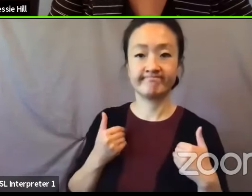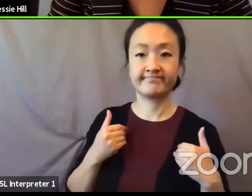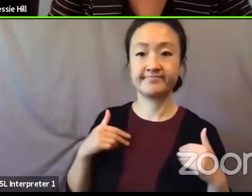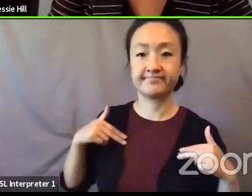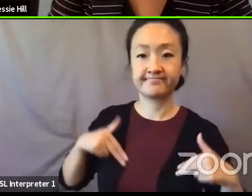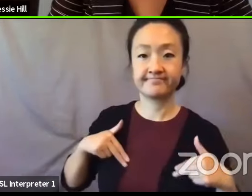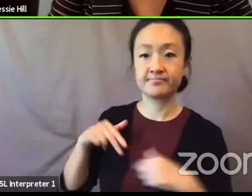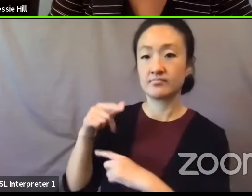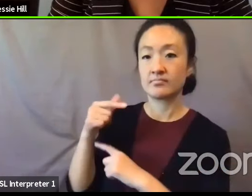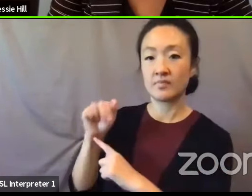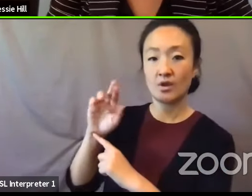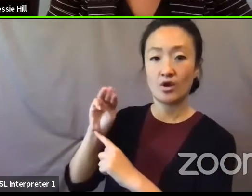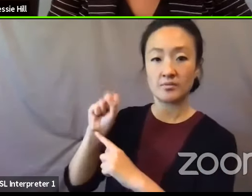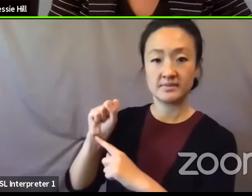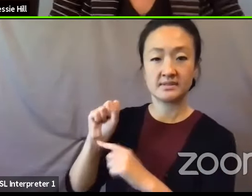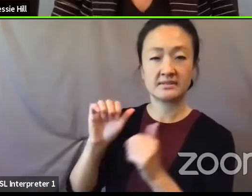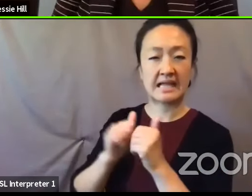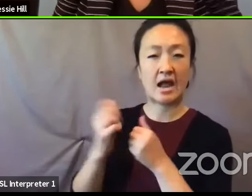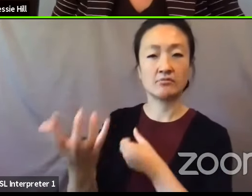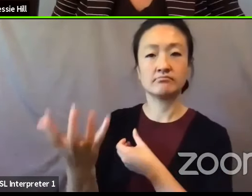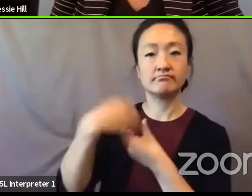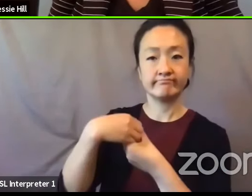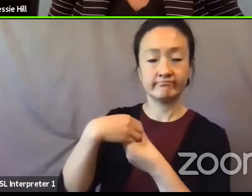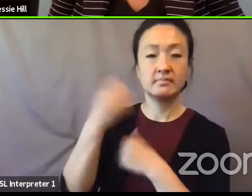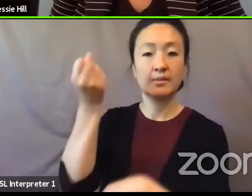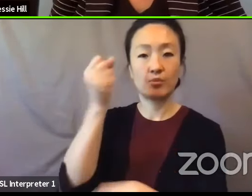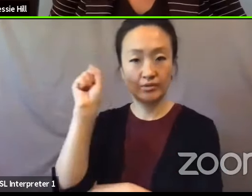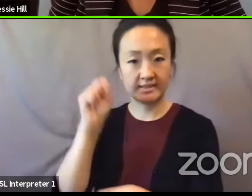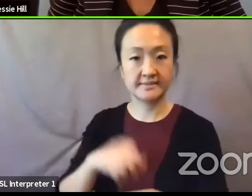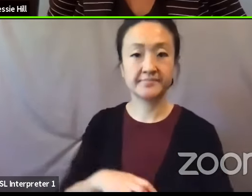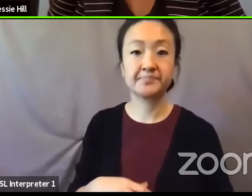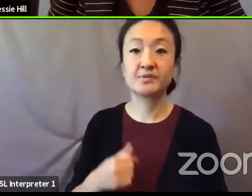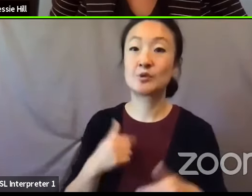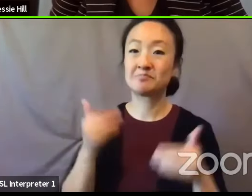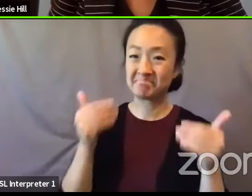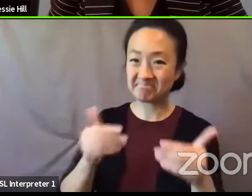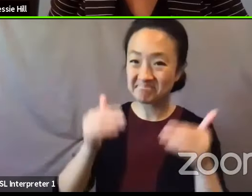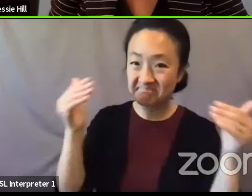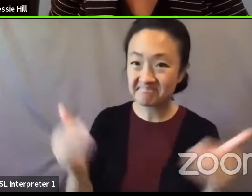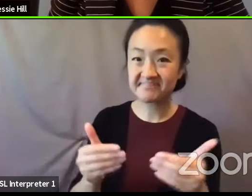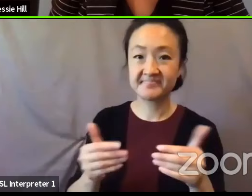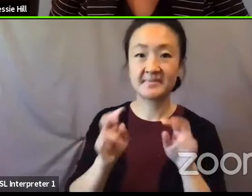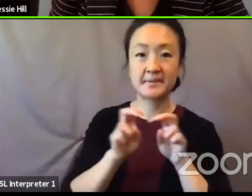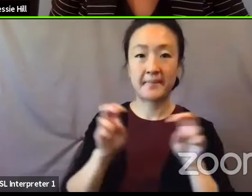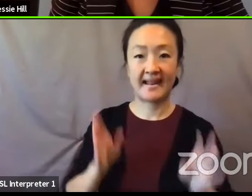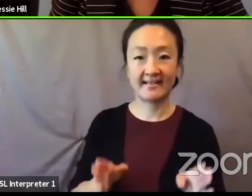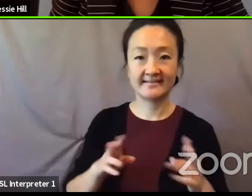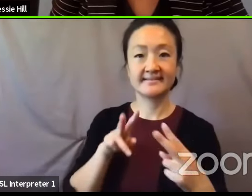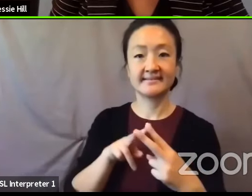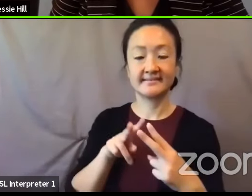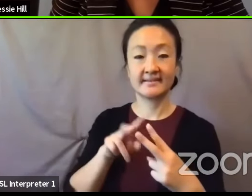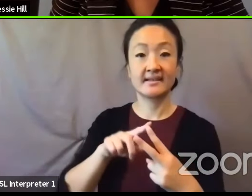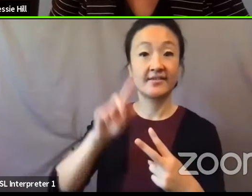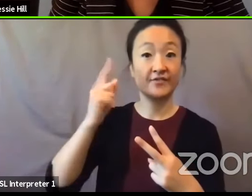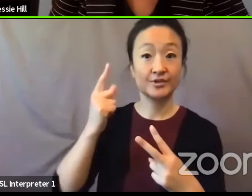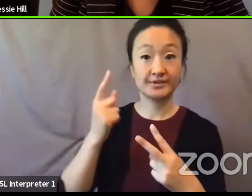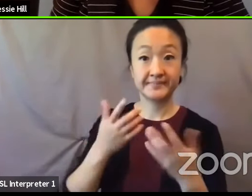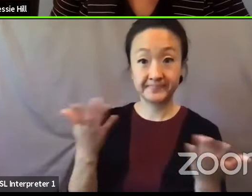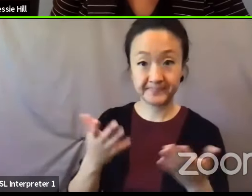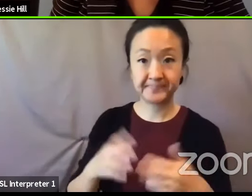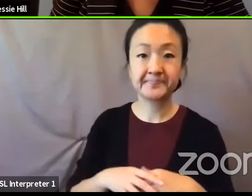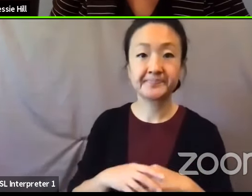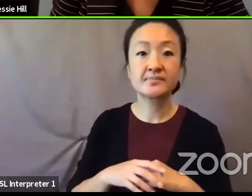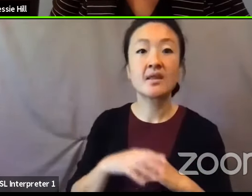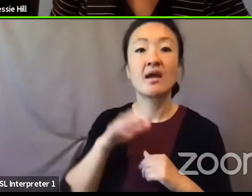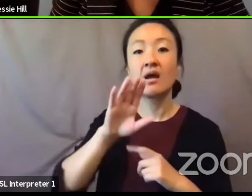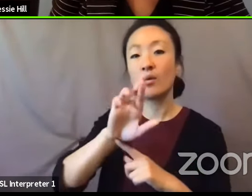really. So let me begin that, or let me move on to introducing our panelists. Our first panelist,